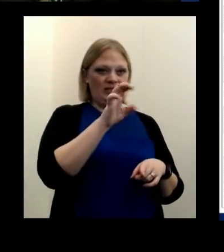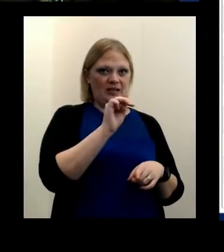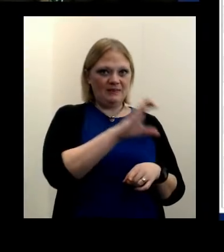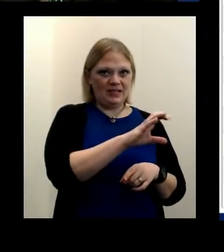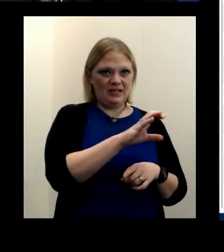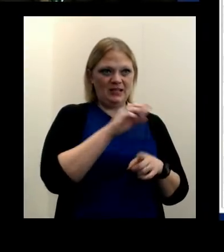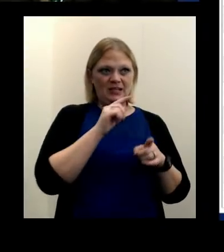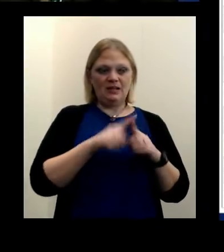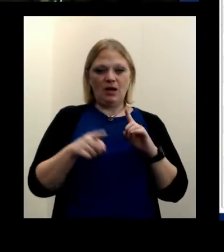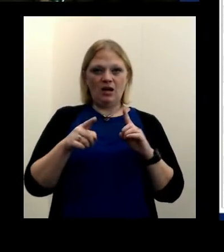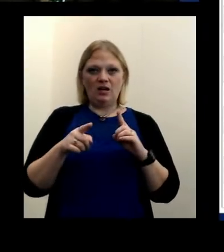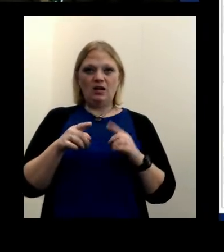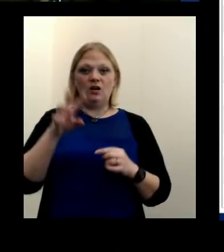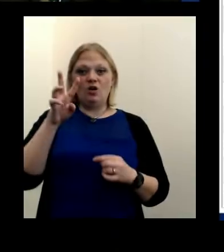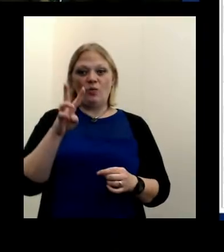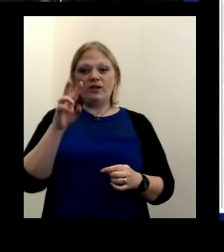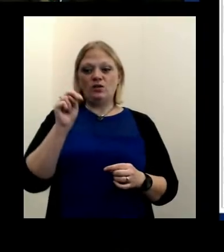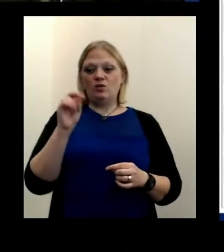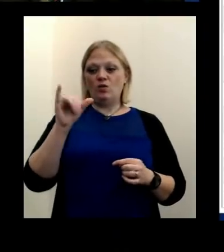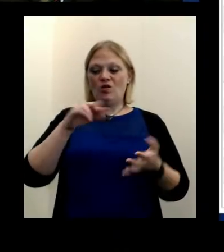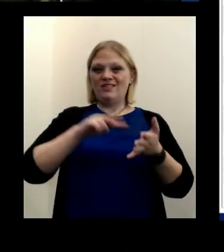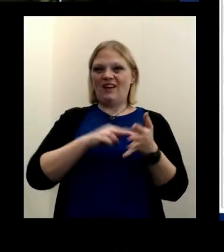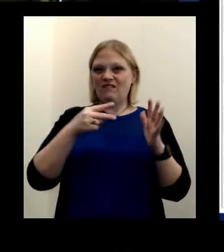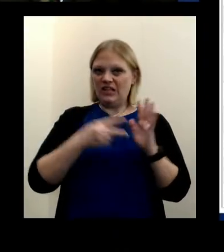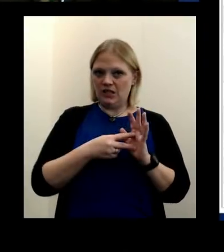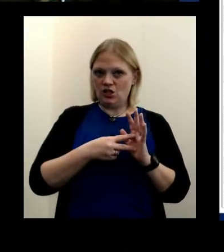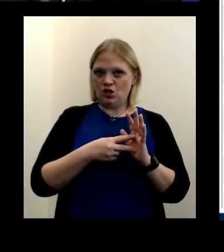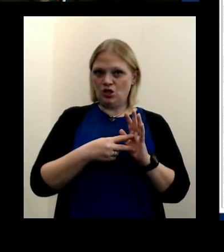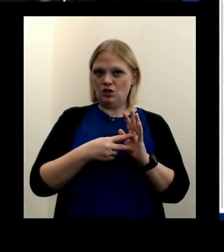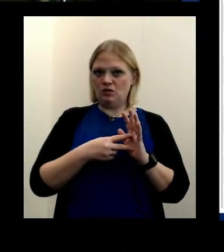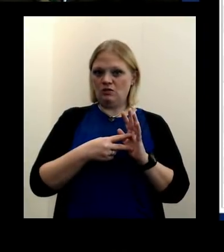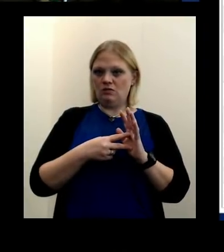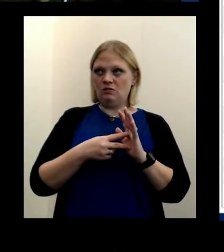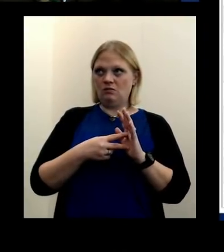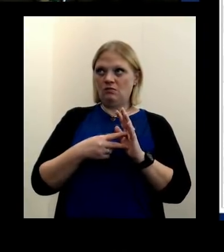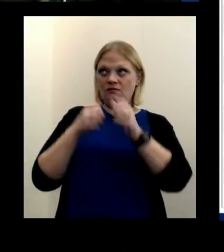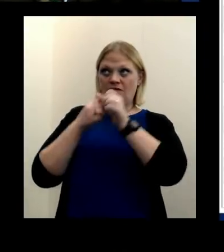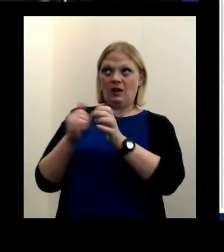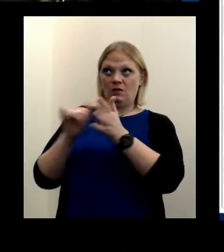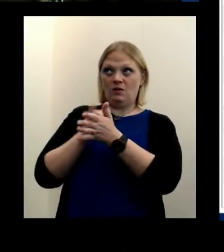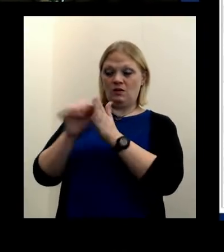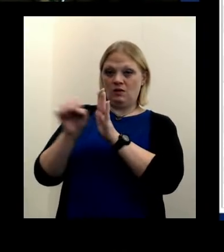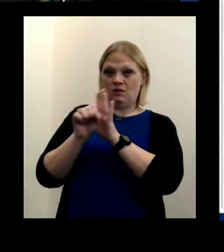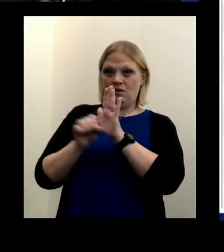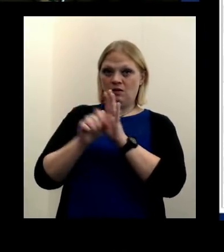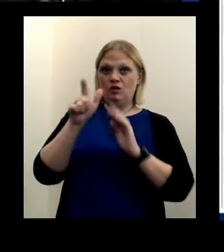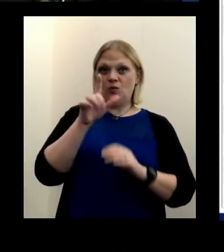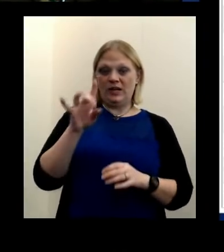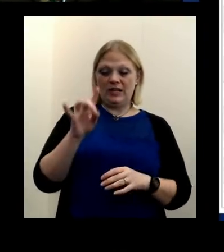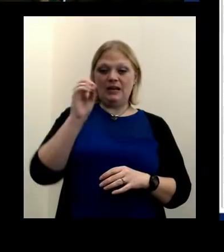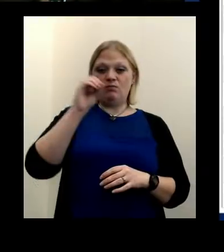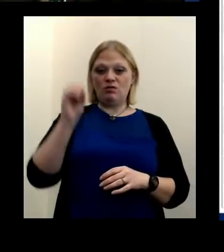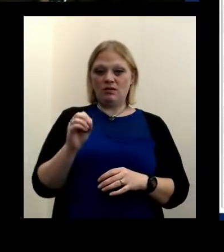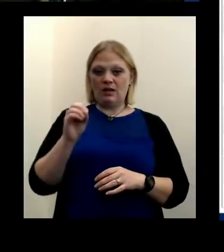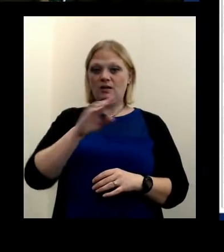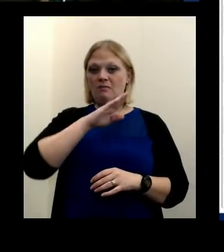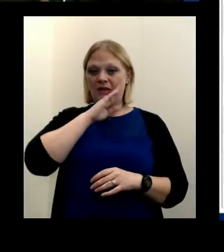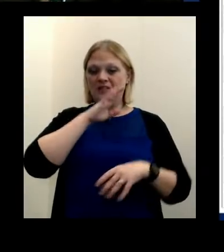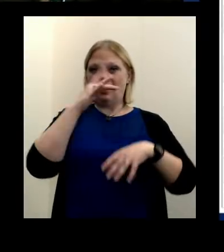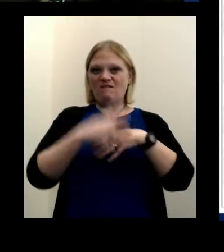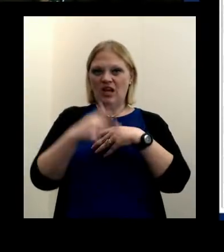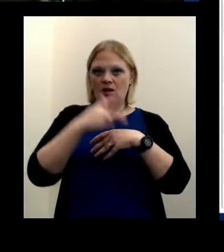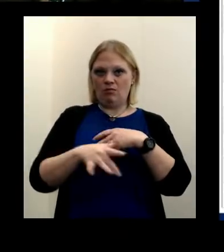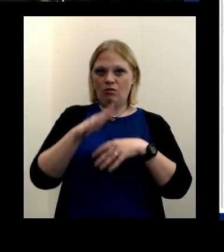comes to the Western New York definition, under New York State, there was 28% of beds were available on the